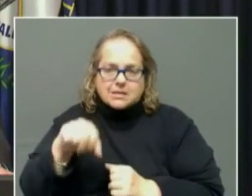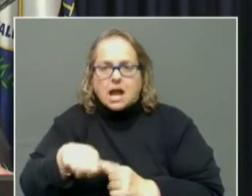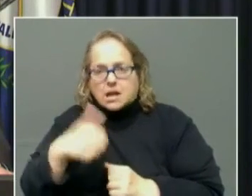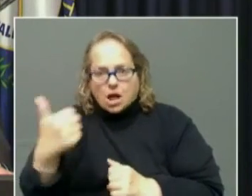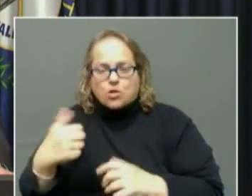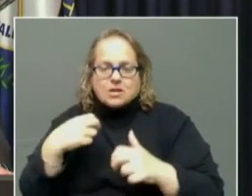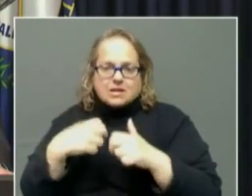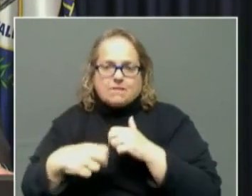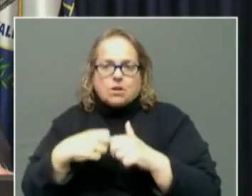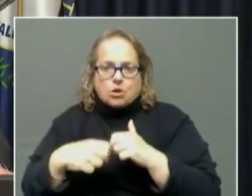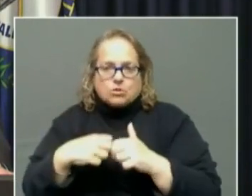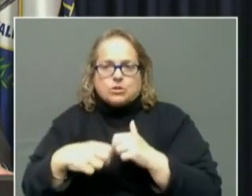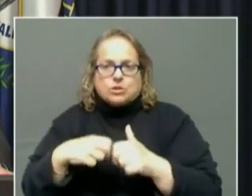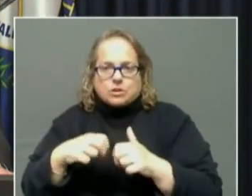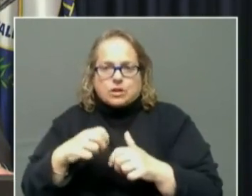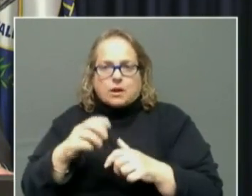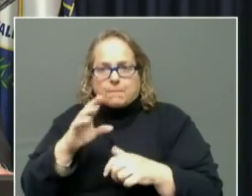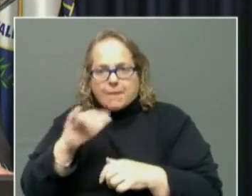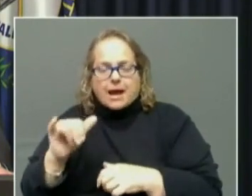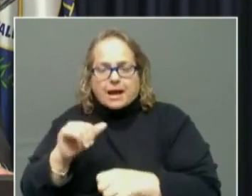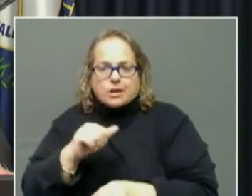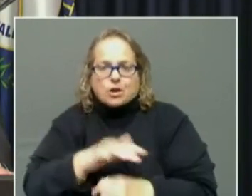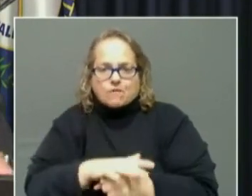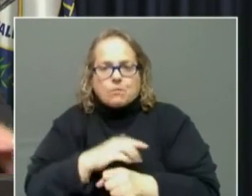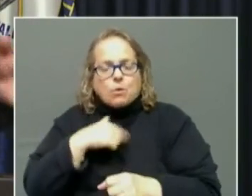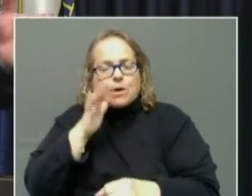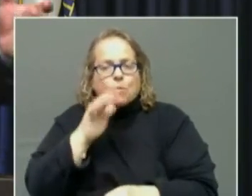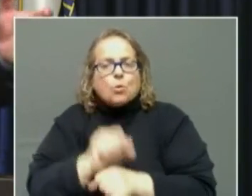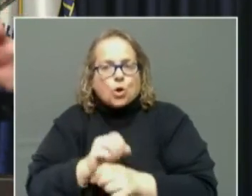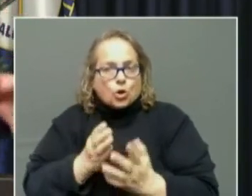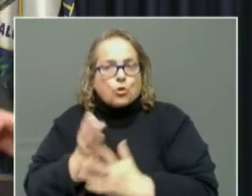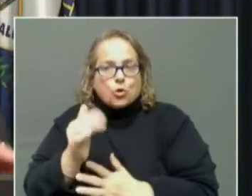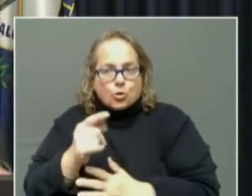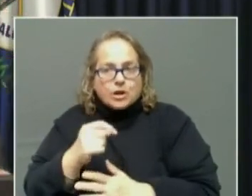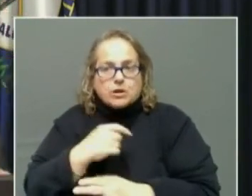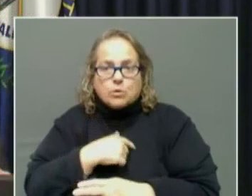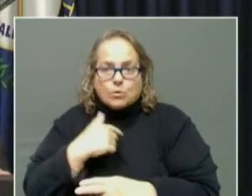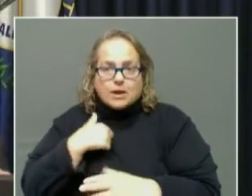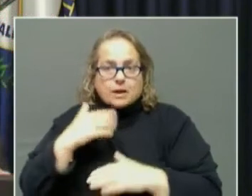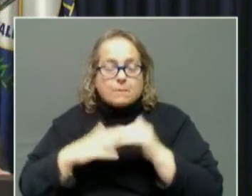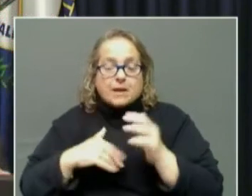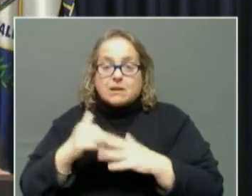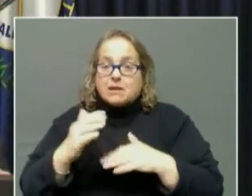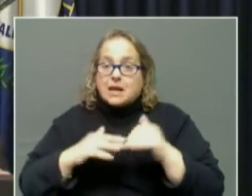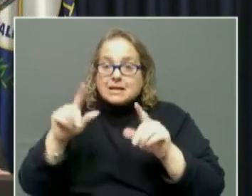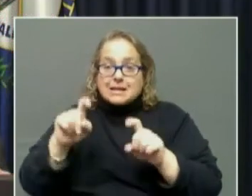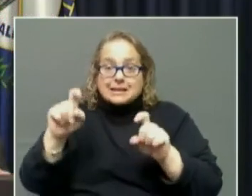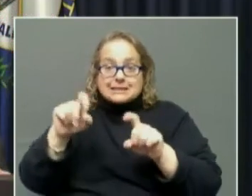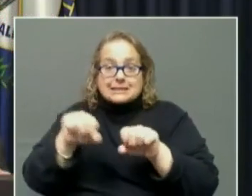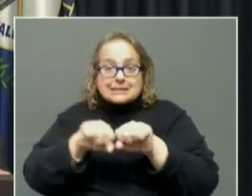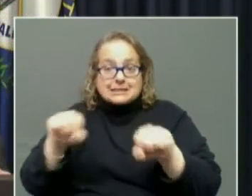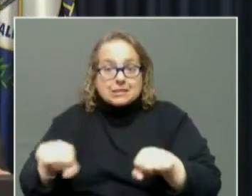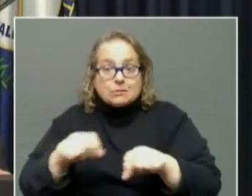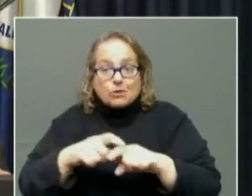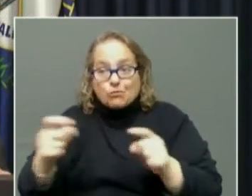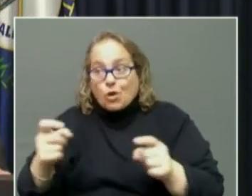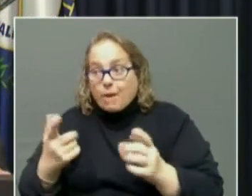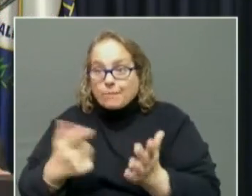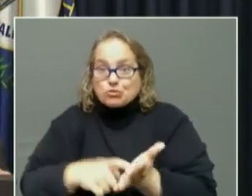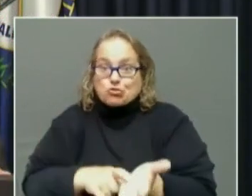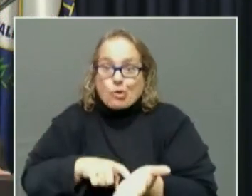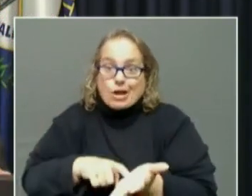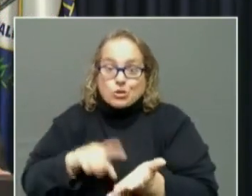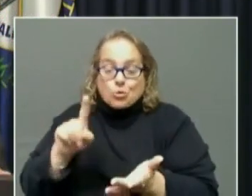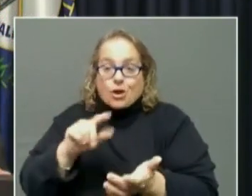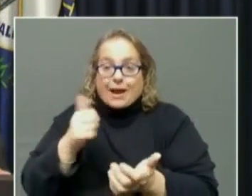us by COVID, but we'll work through it. We built a testing system from scratch where anybody and everybody can get tested in any part of